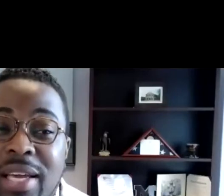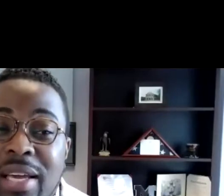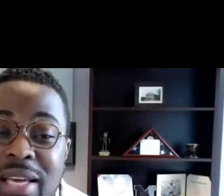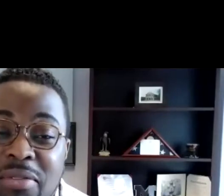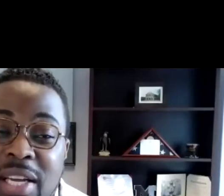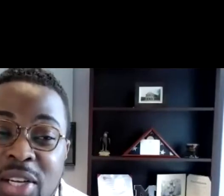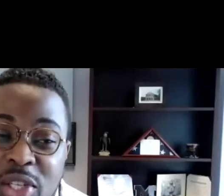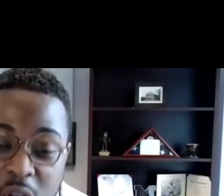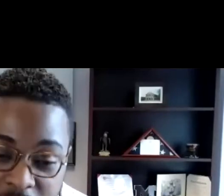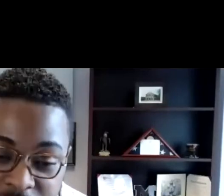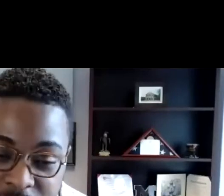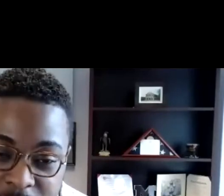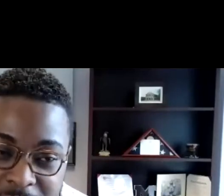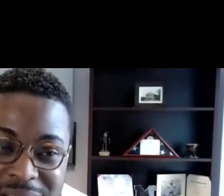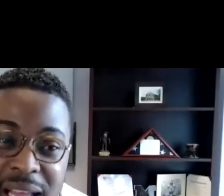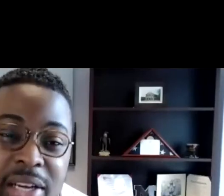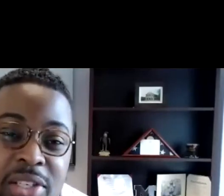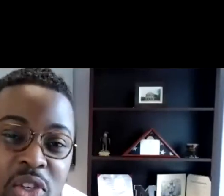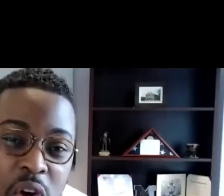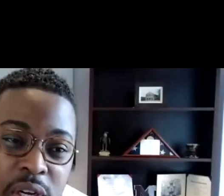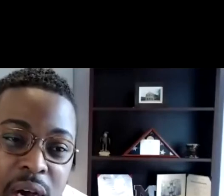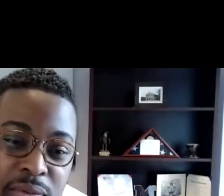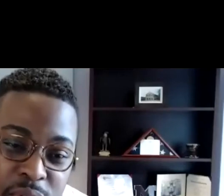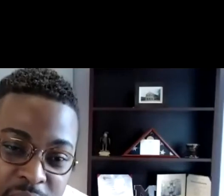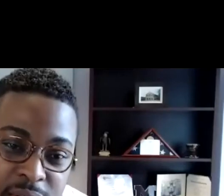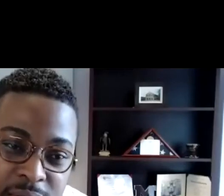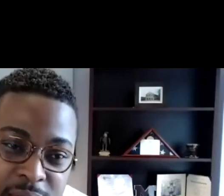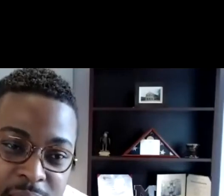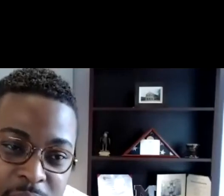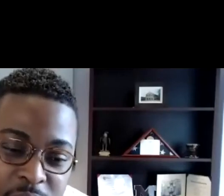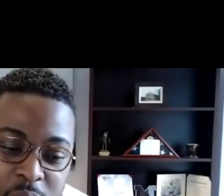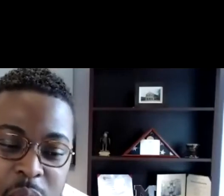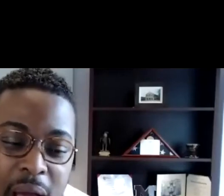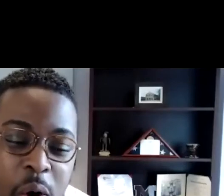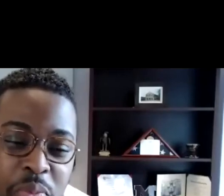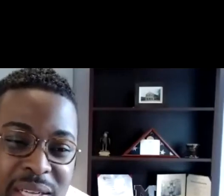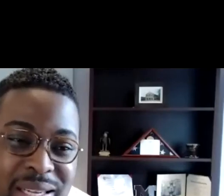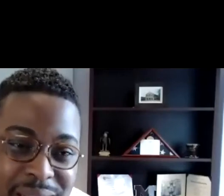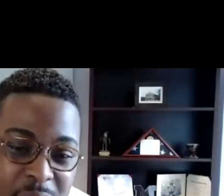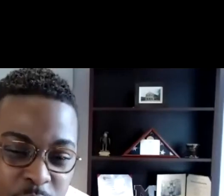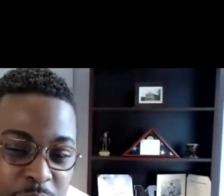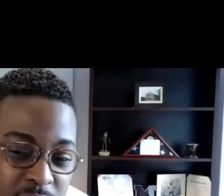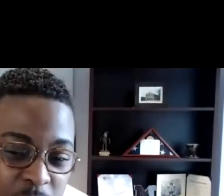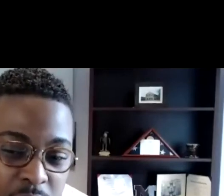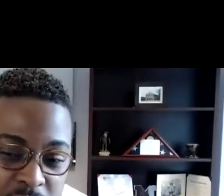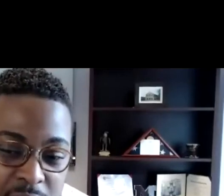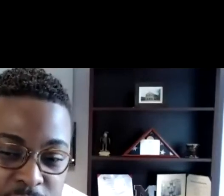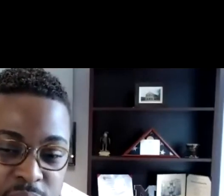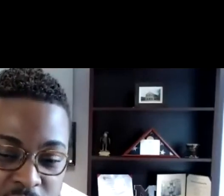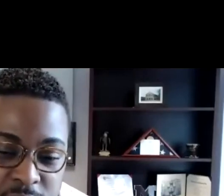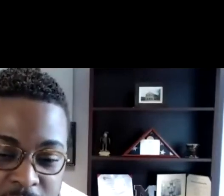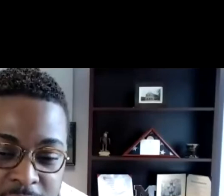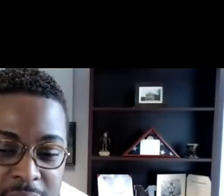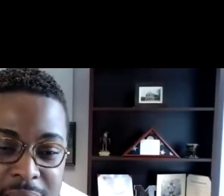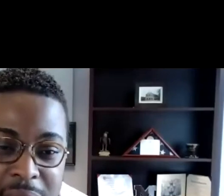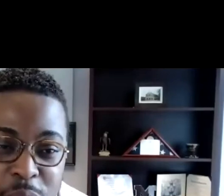don't like giving talks. I like to start conversations. So I hope that today will be somewhat of a